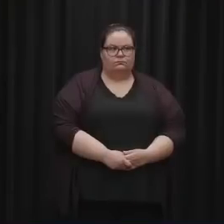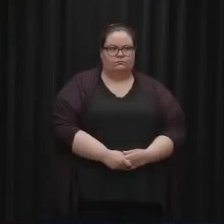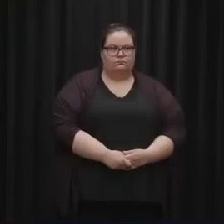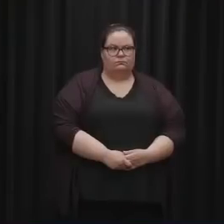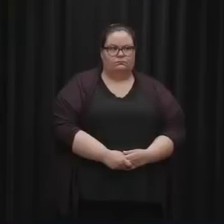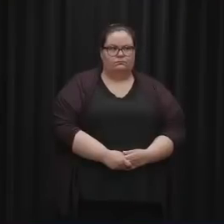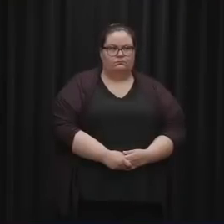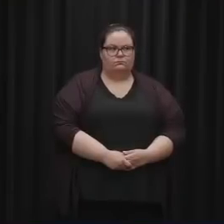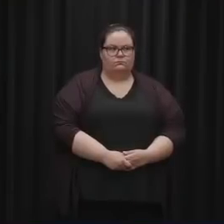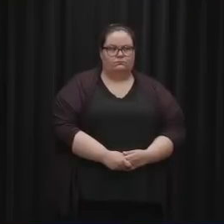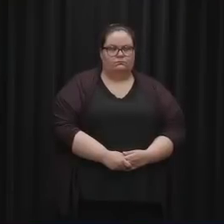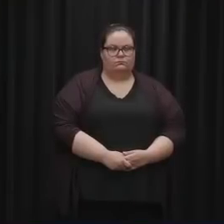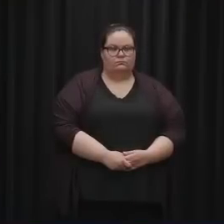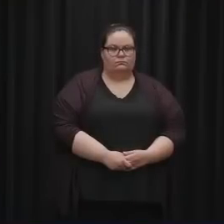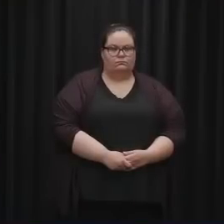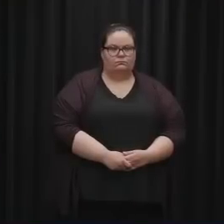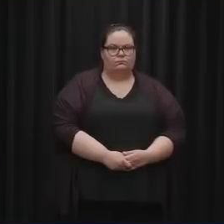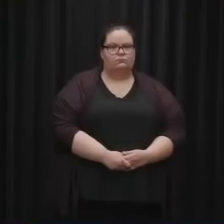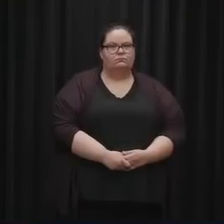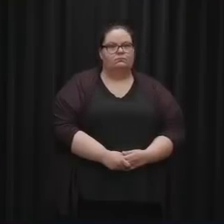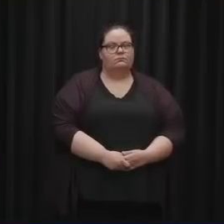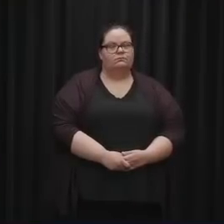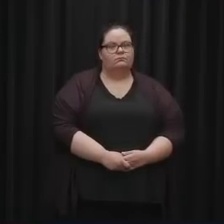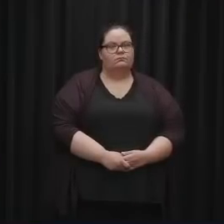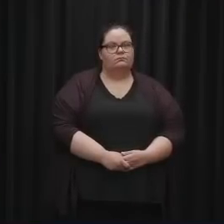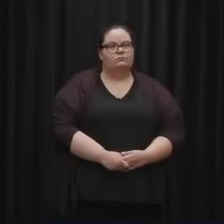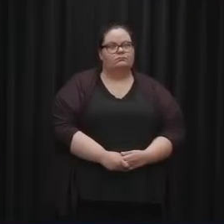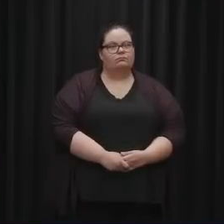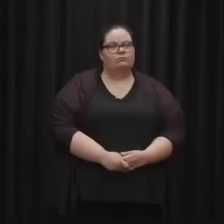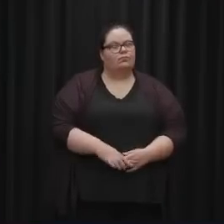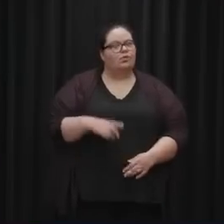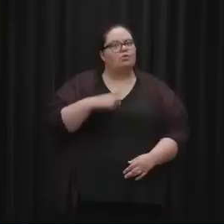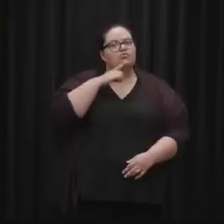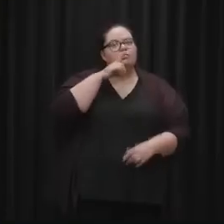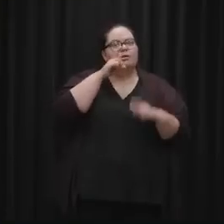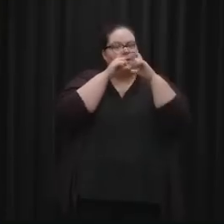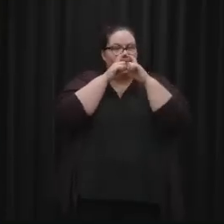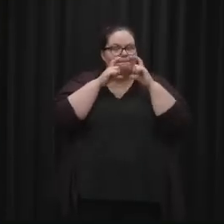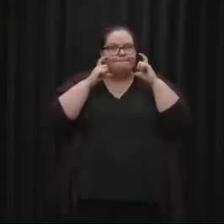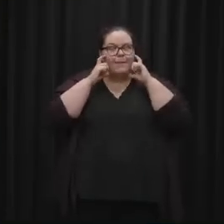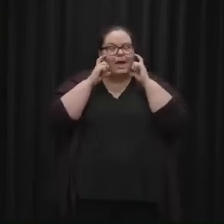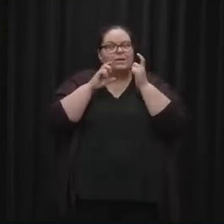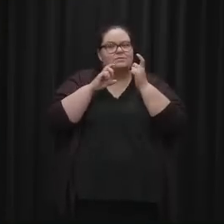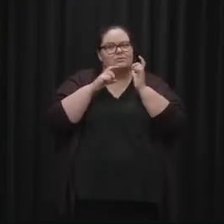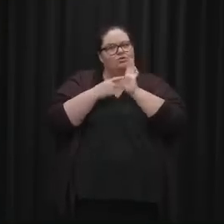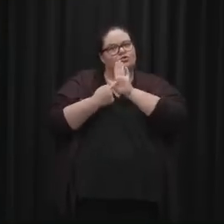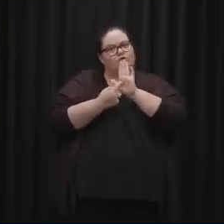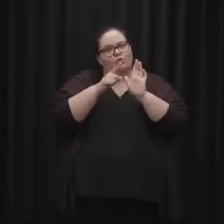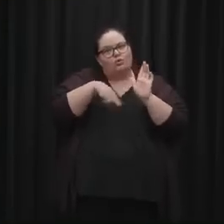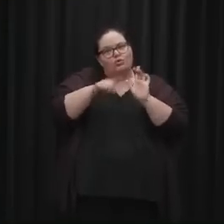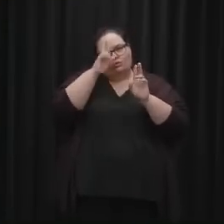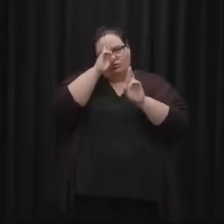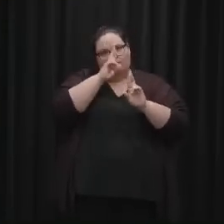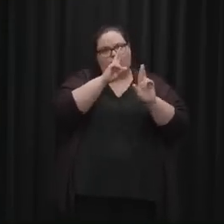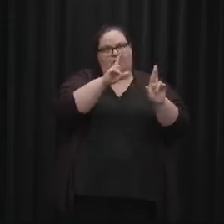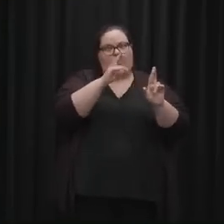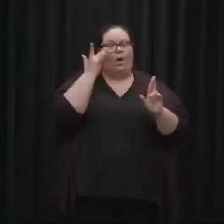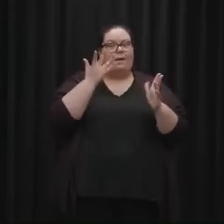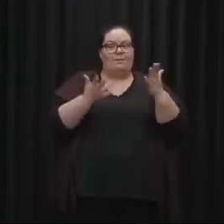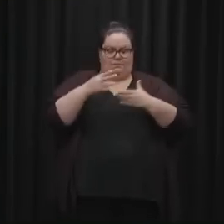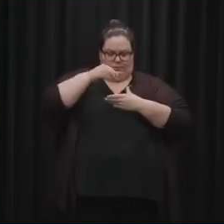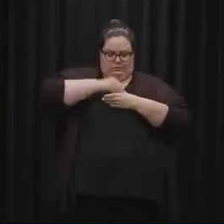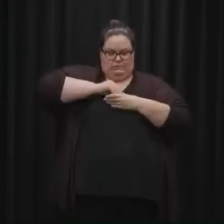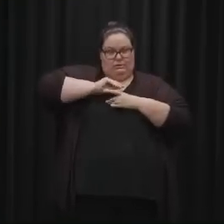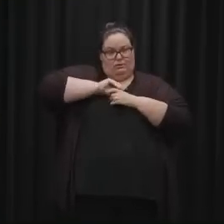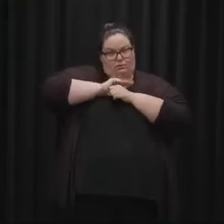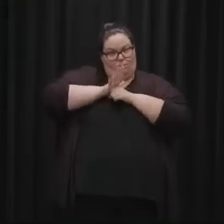And it's good that we adopt this approach to protect other peoples. Keeps you from unknowingly spreading COVID-19 and